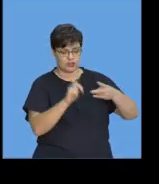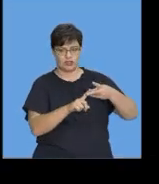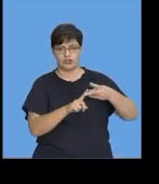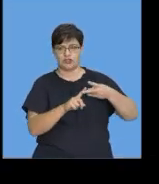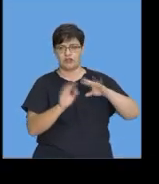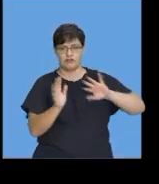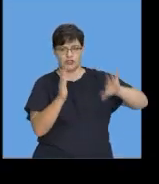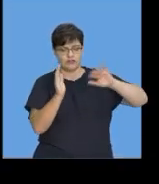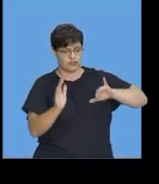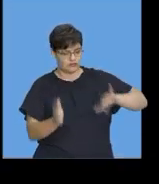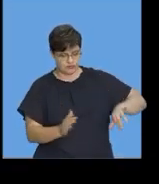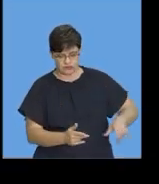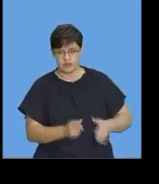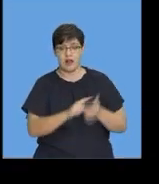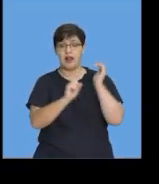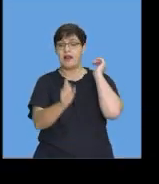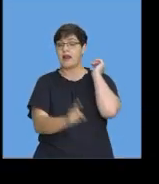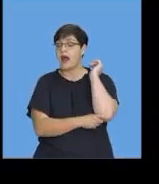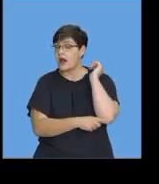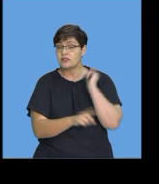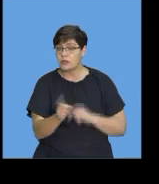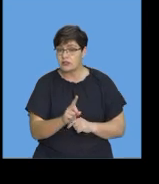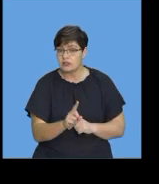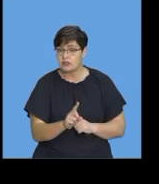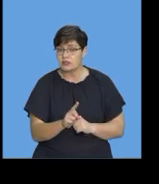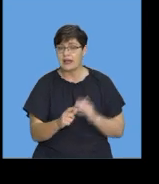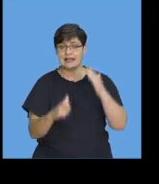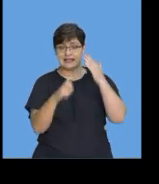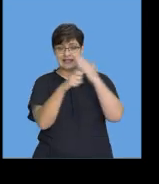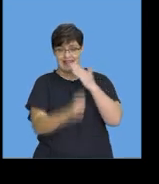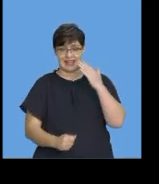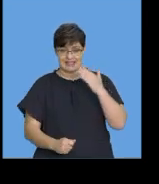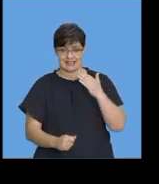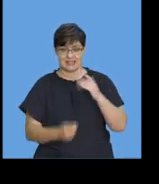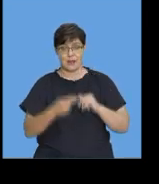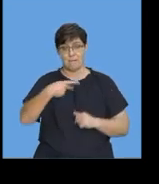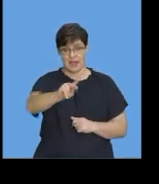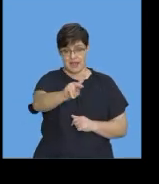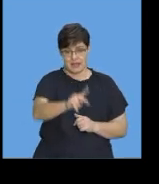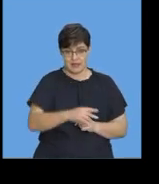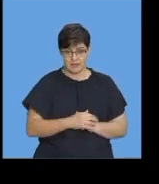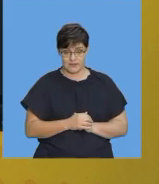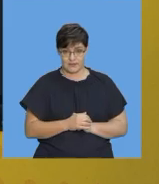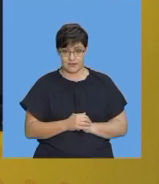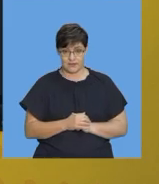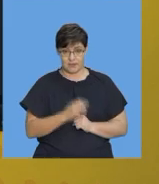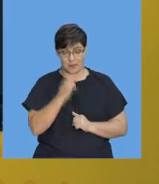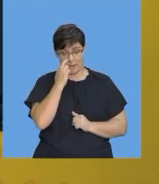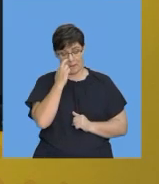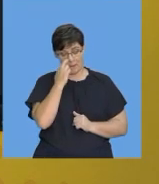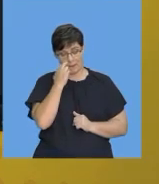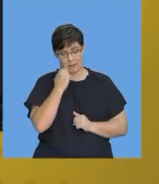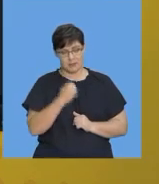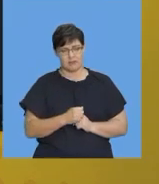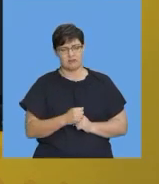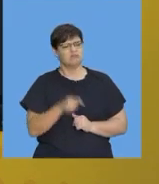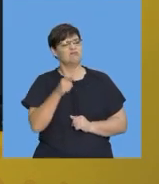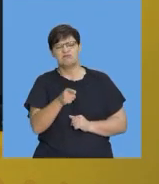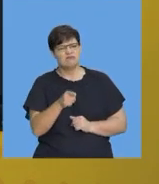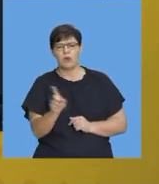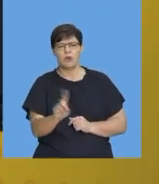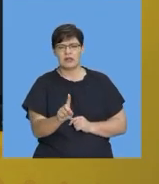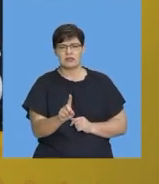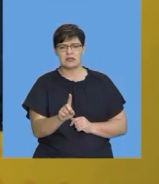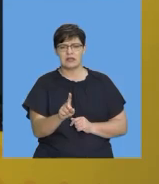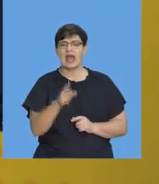dusted. The last one we're dealing with is taxation paid. Okay, now this obviously would